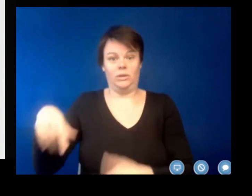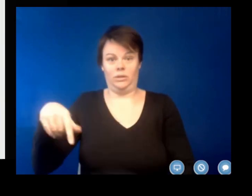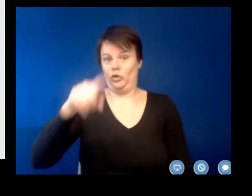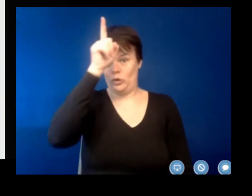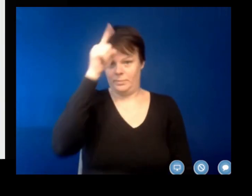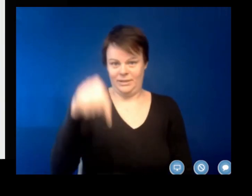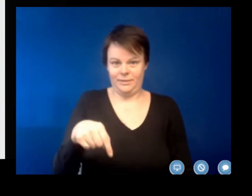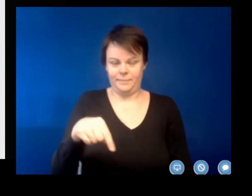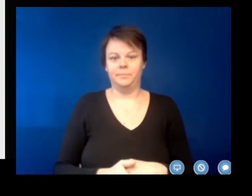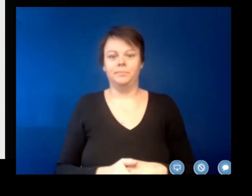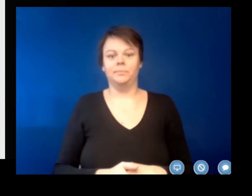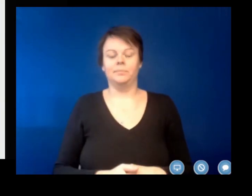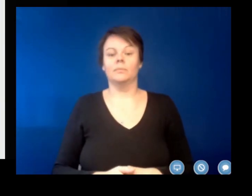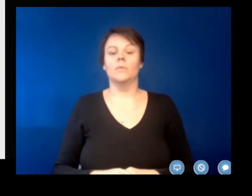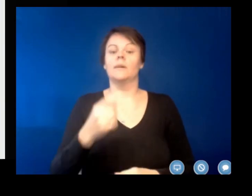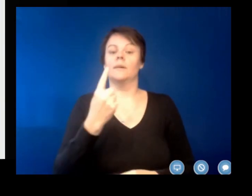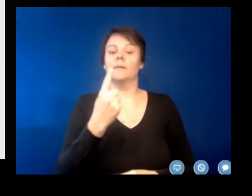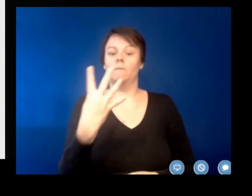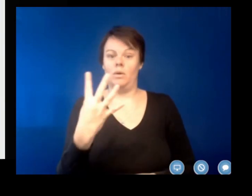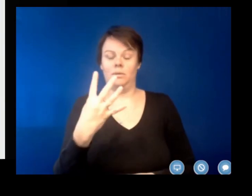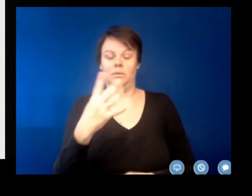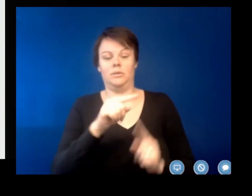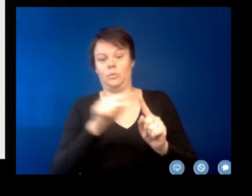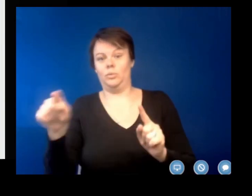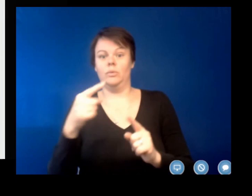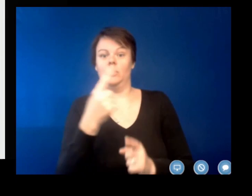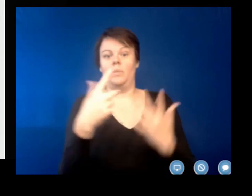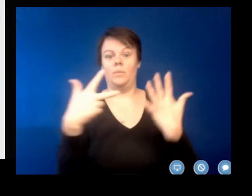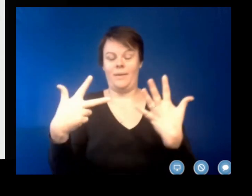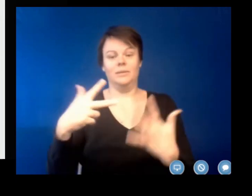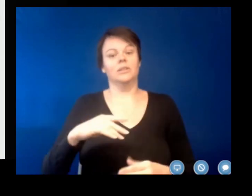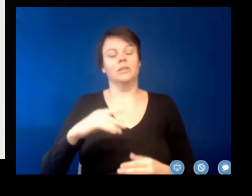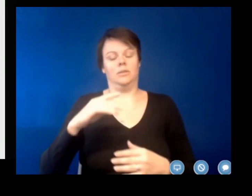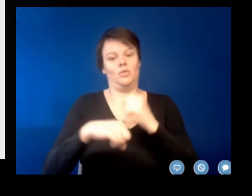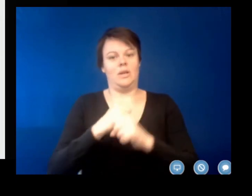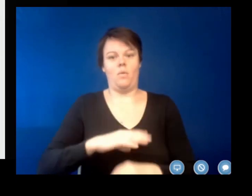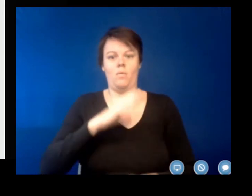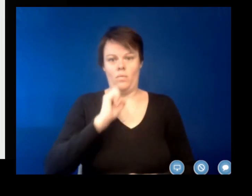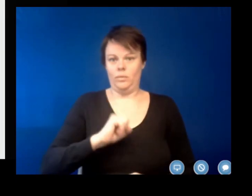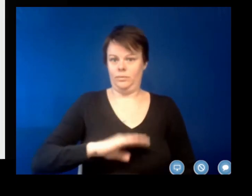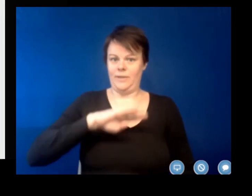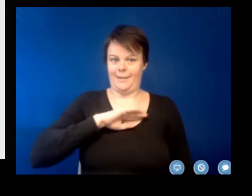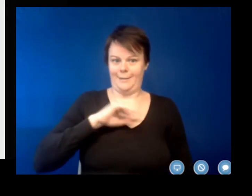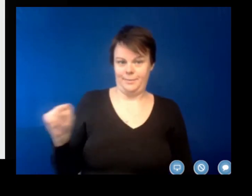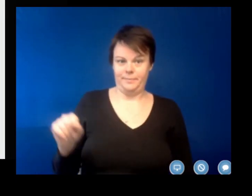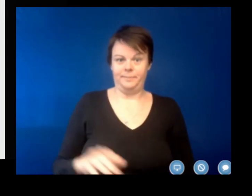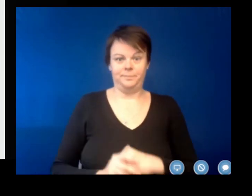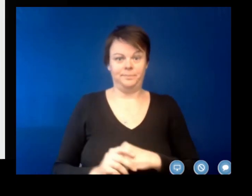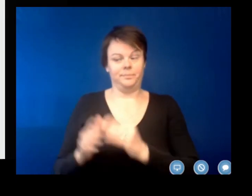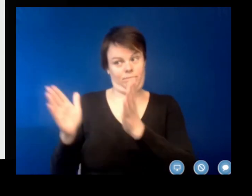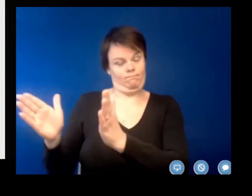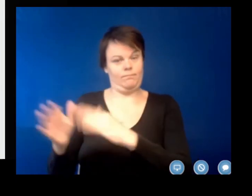who are dealing with world society. And how can this be then